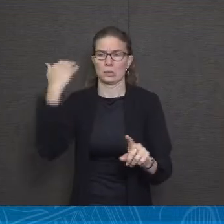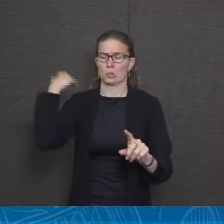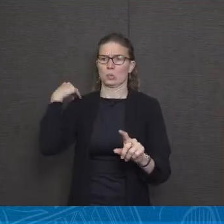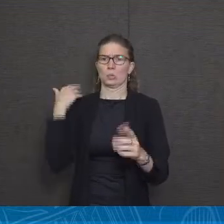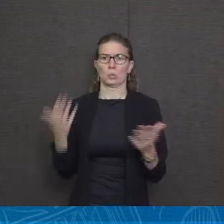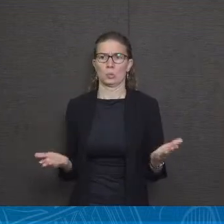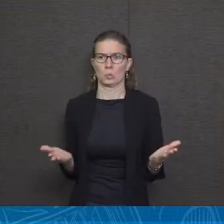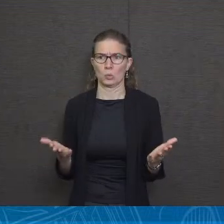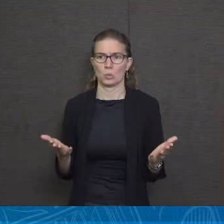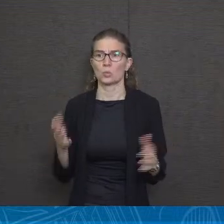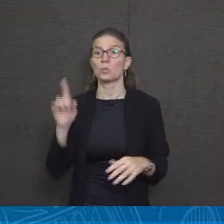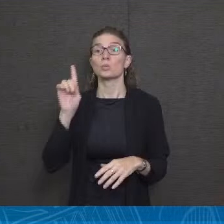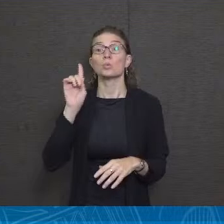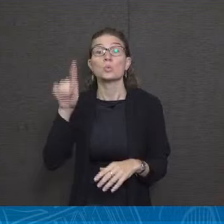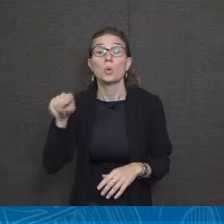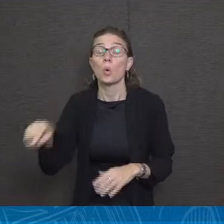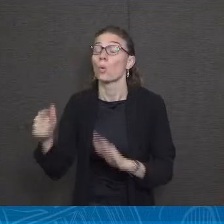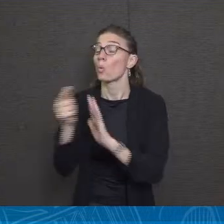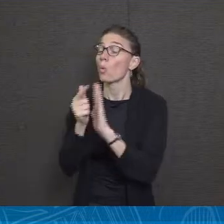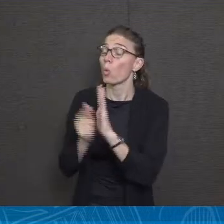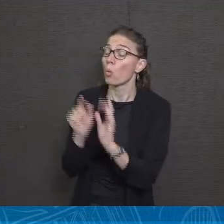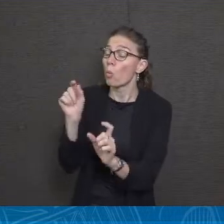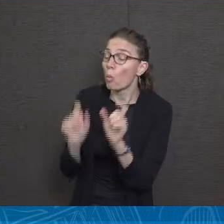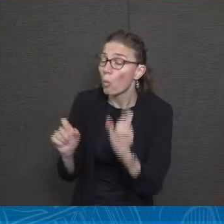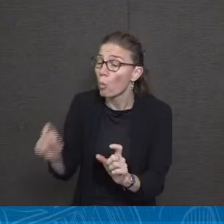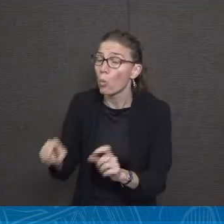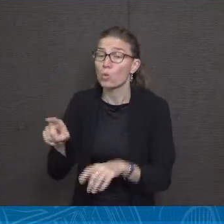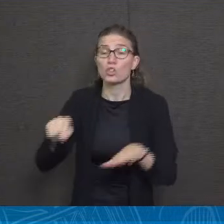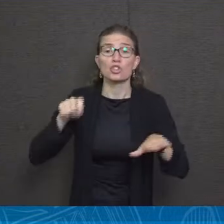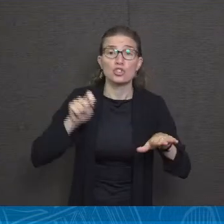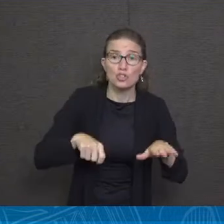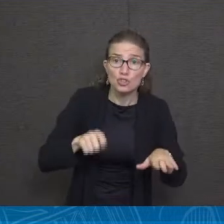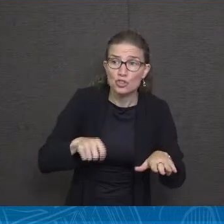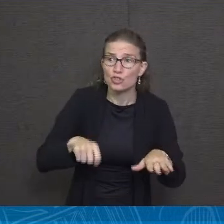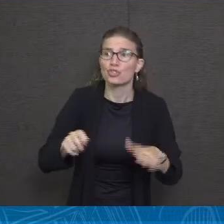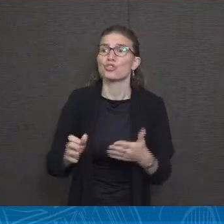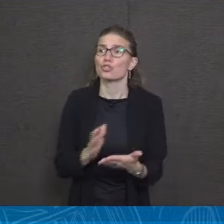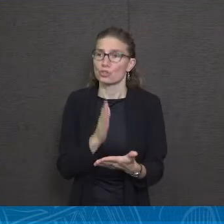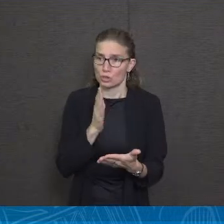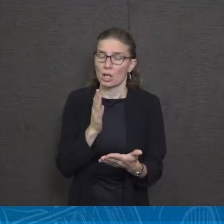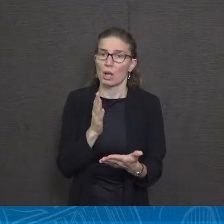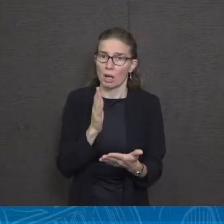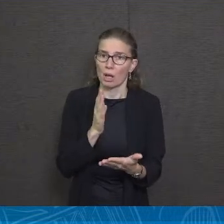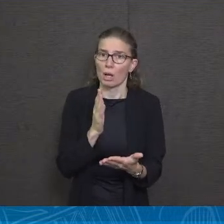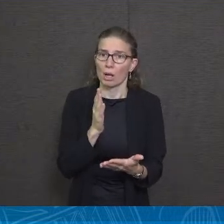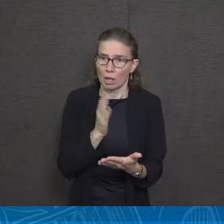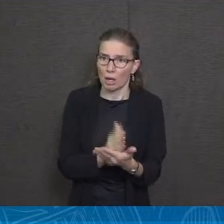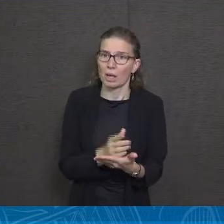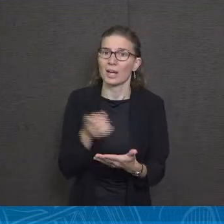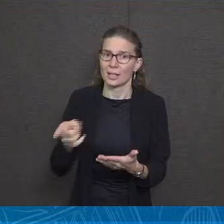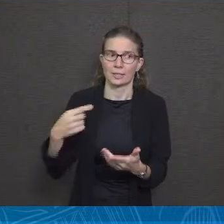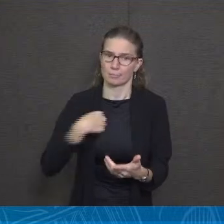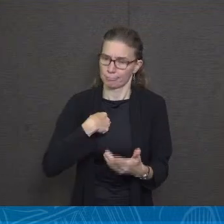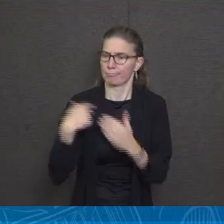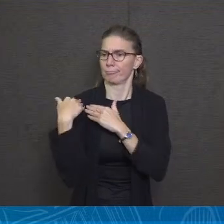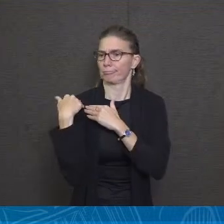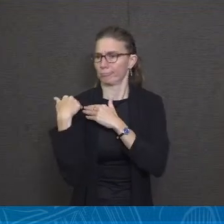lawyers, judges, and others to apply in practice that due